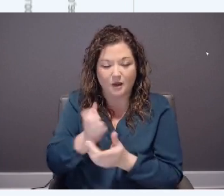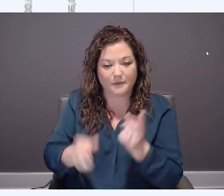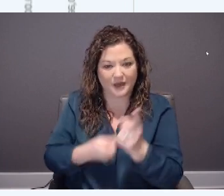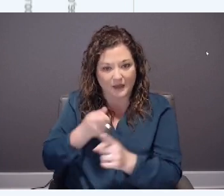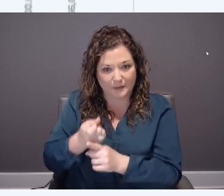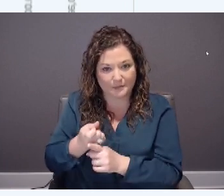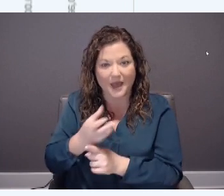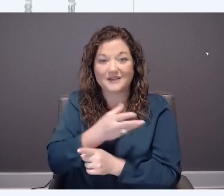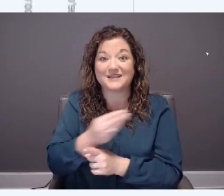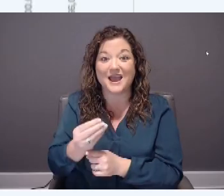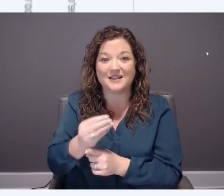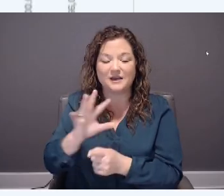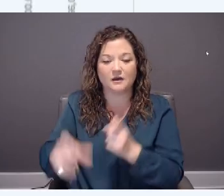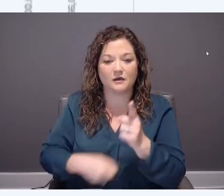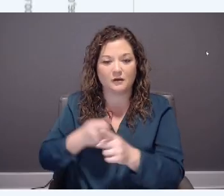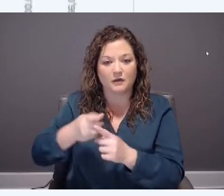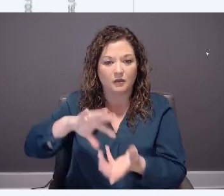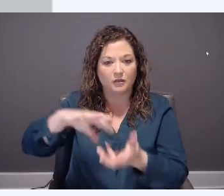disaster relief.